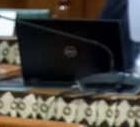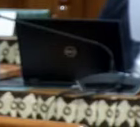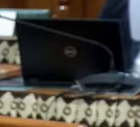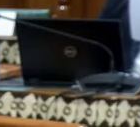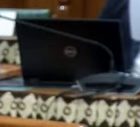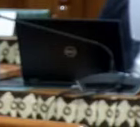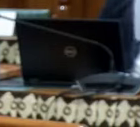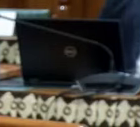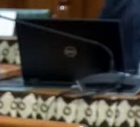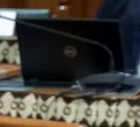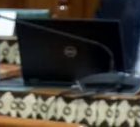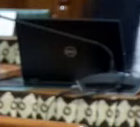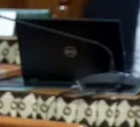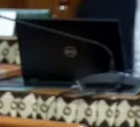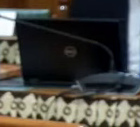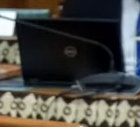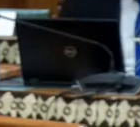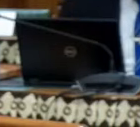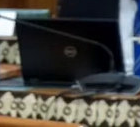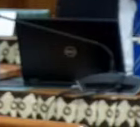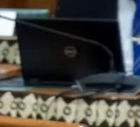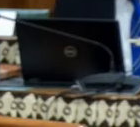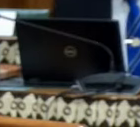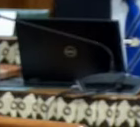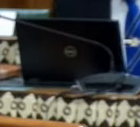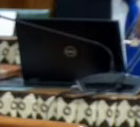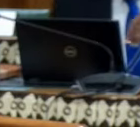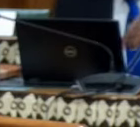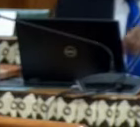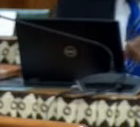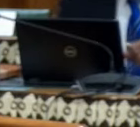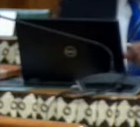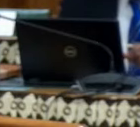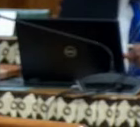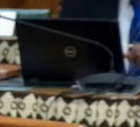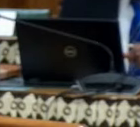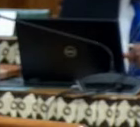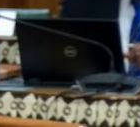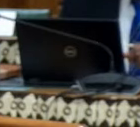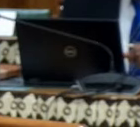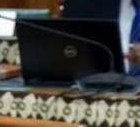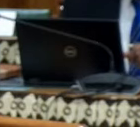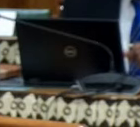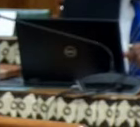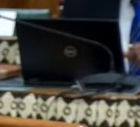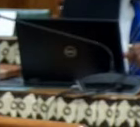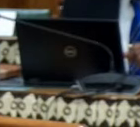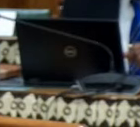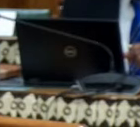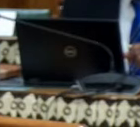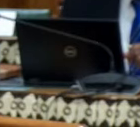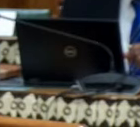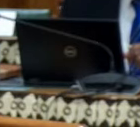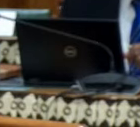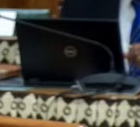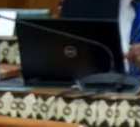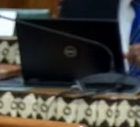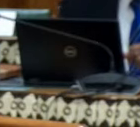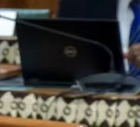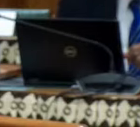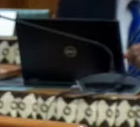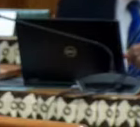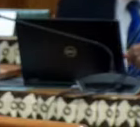But others are not so lucky, although they also supported and defended the Fiji First government. Mr. Speaker, this is not the first time laws